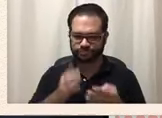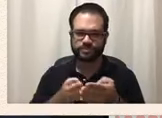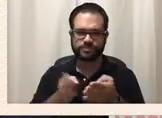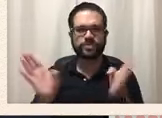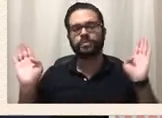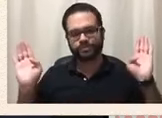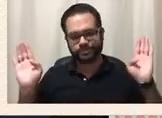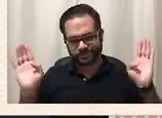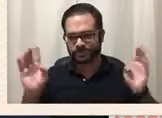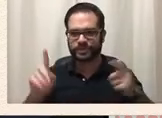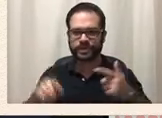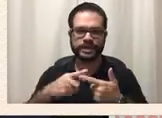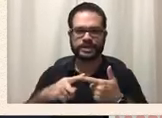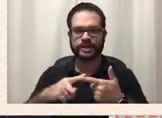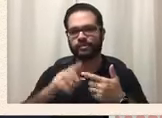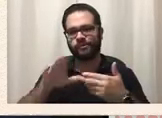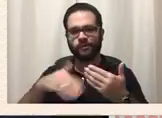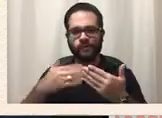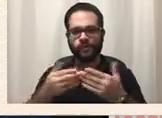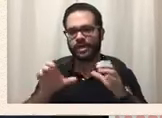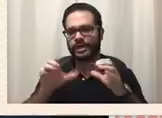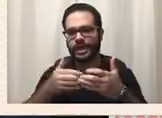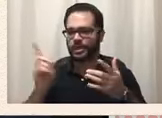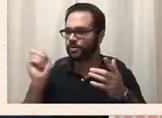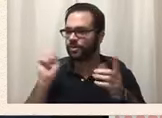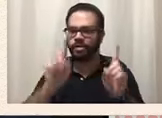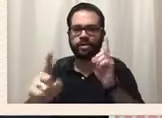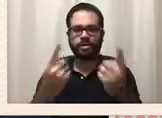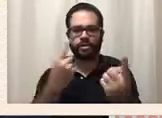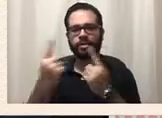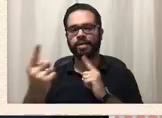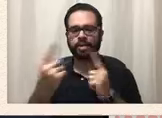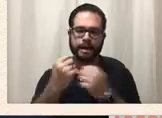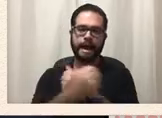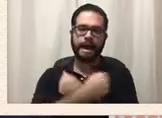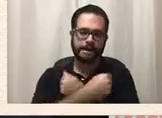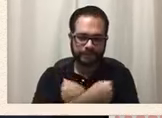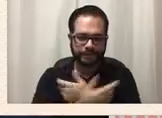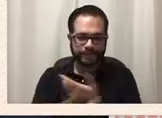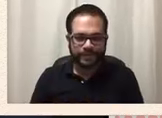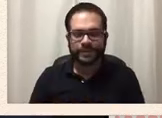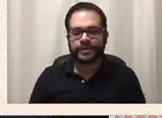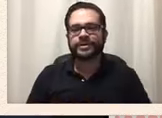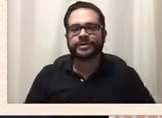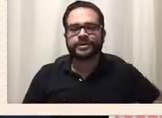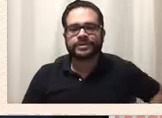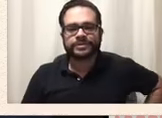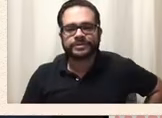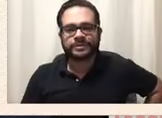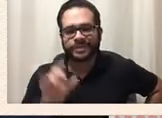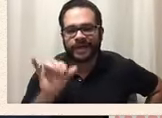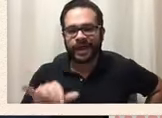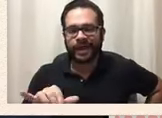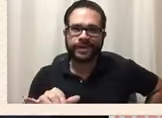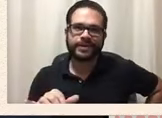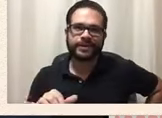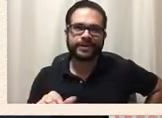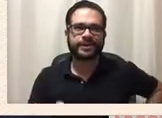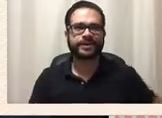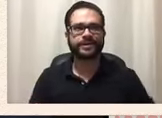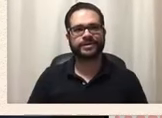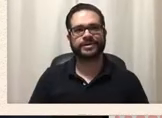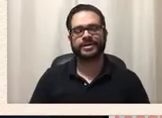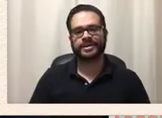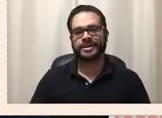the class wanted to come up and give him a hug. But, you know, that's just you know, Arizona has something